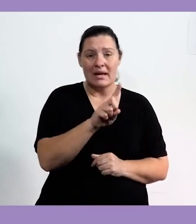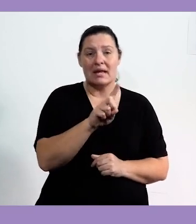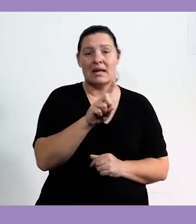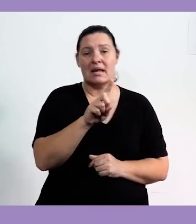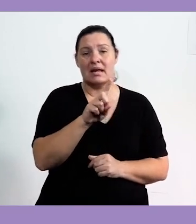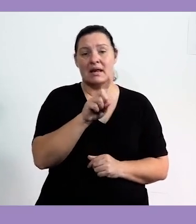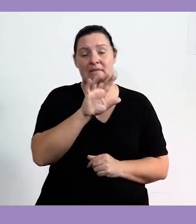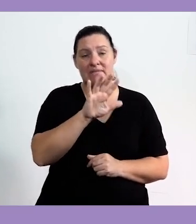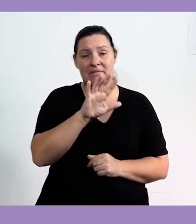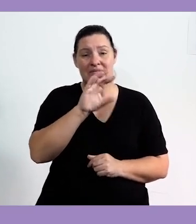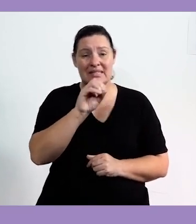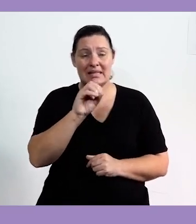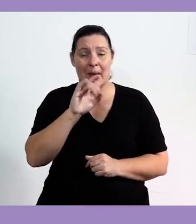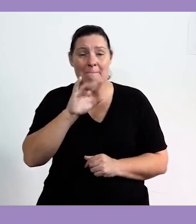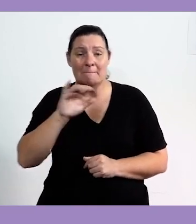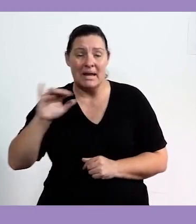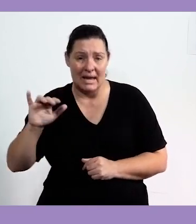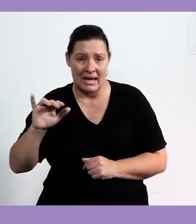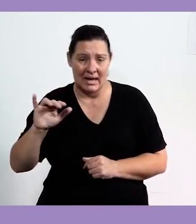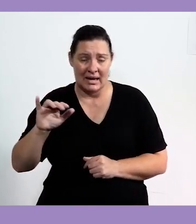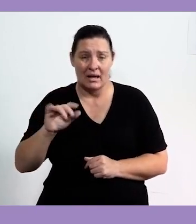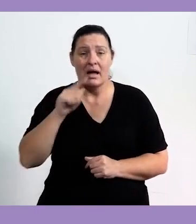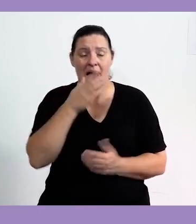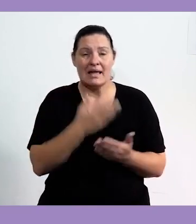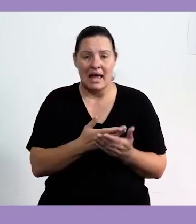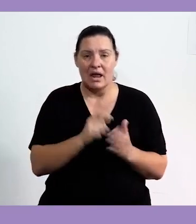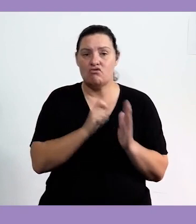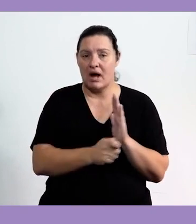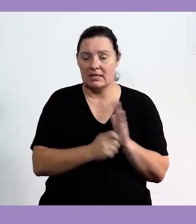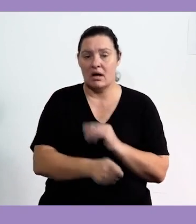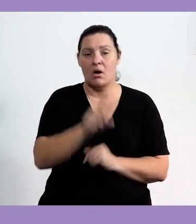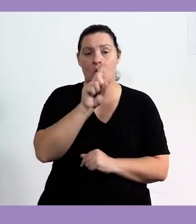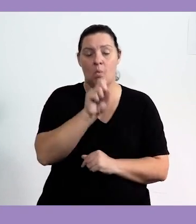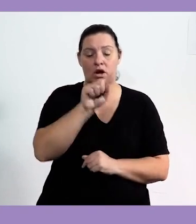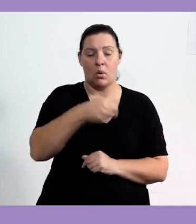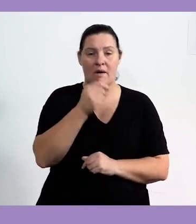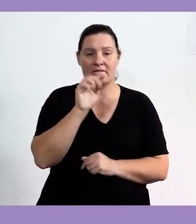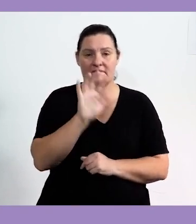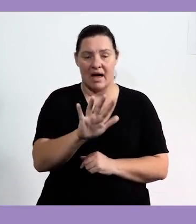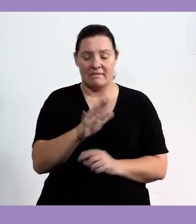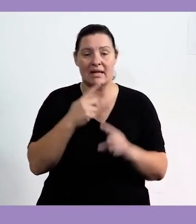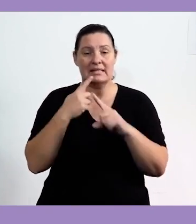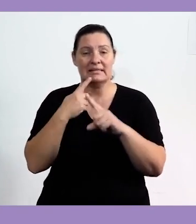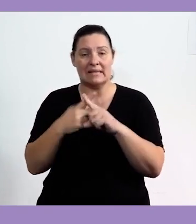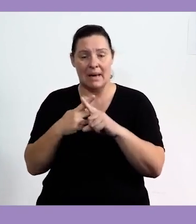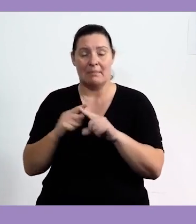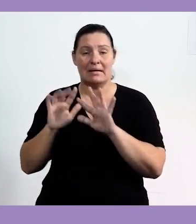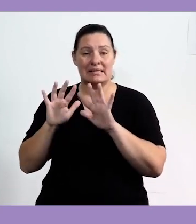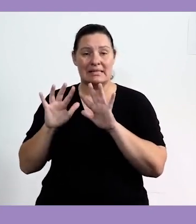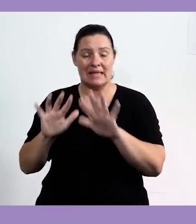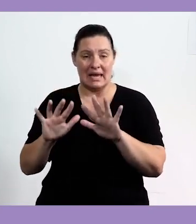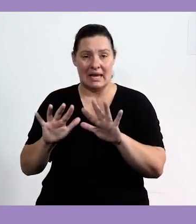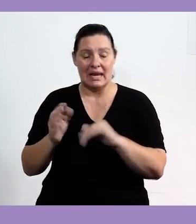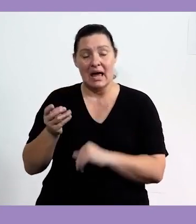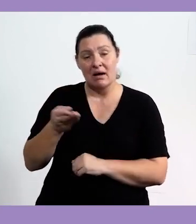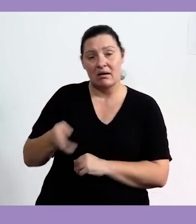is 150 million, and it can be written as 1,5 multiplied